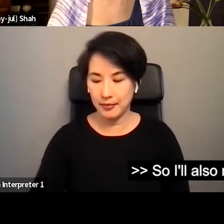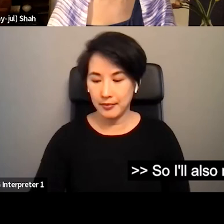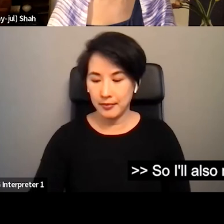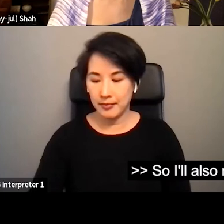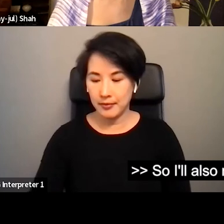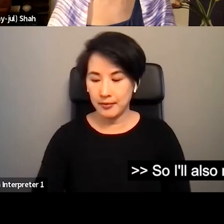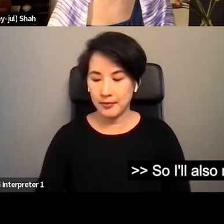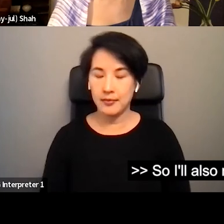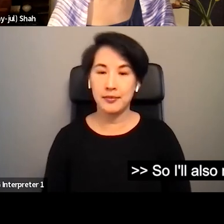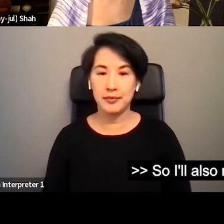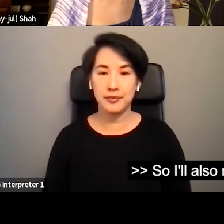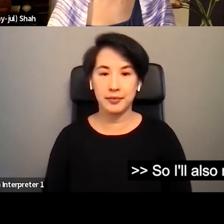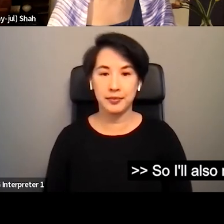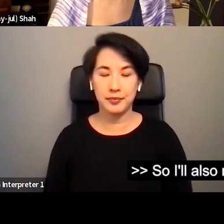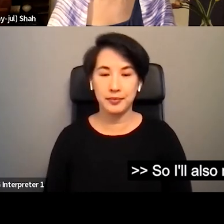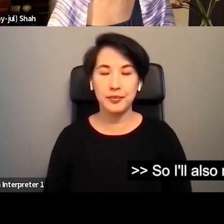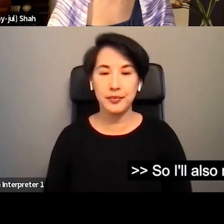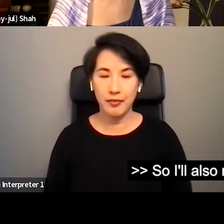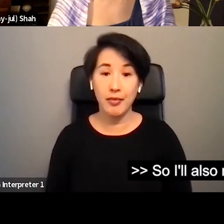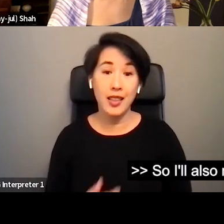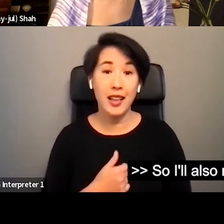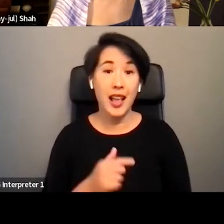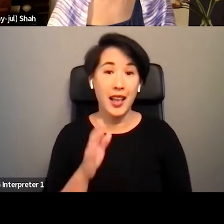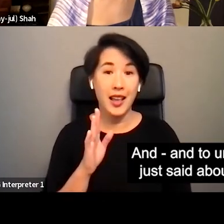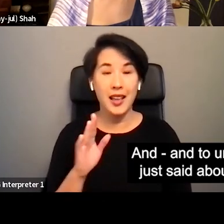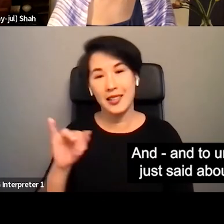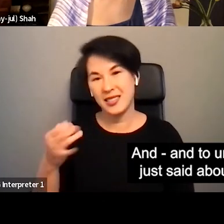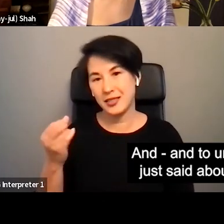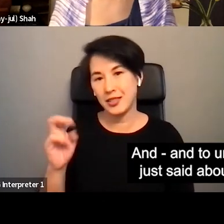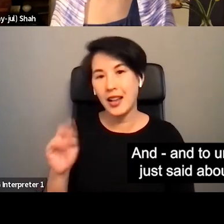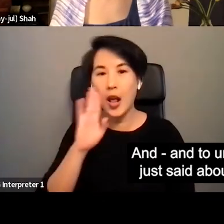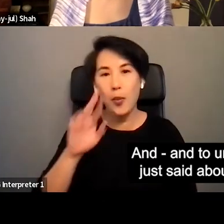So I'll also refer back to Alice's book